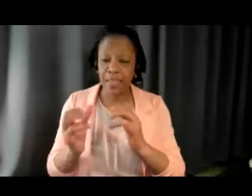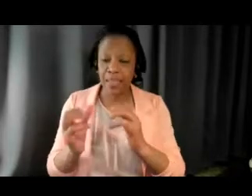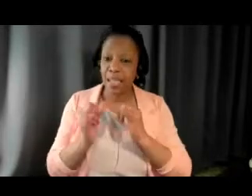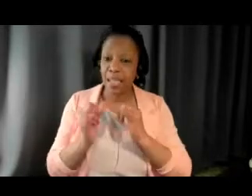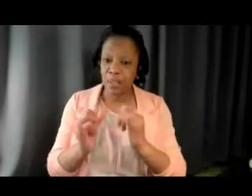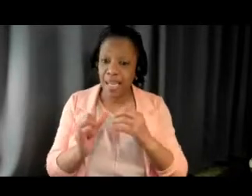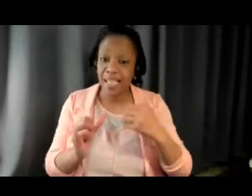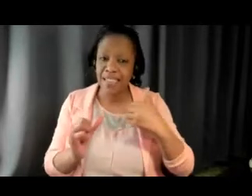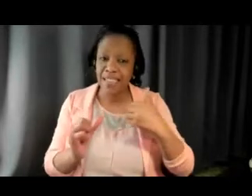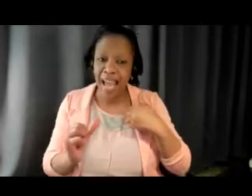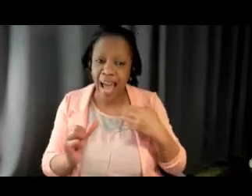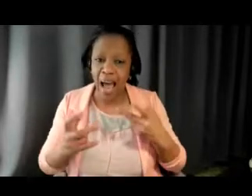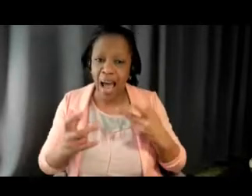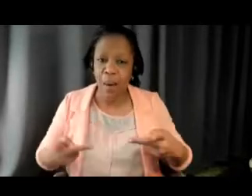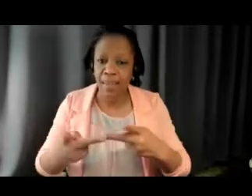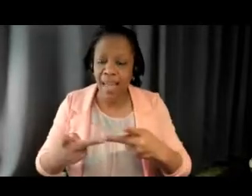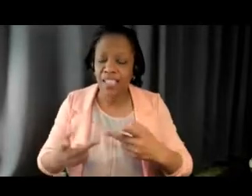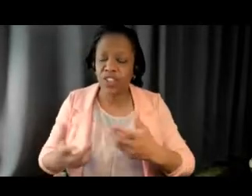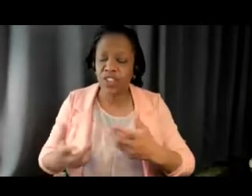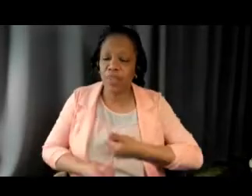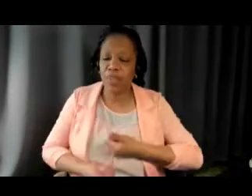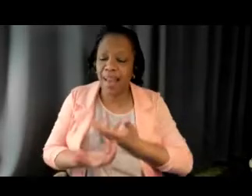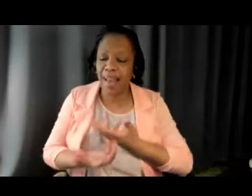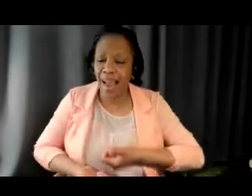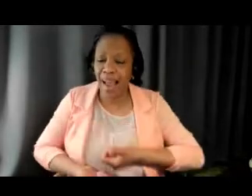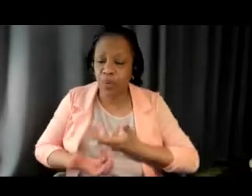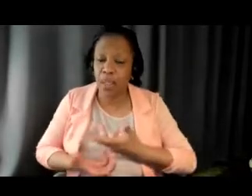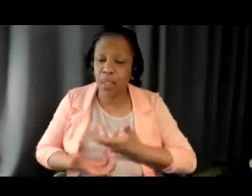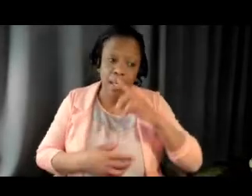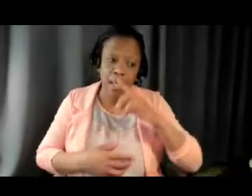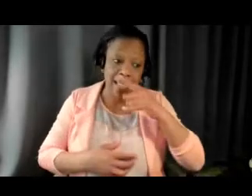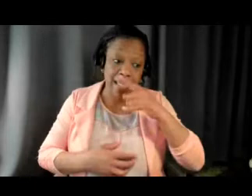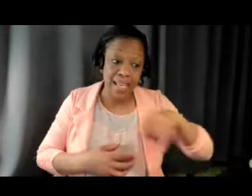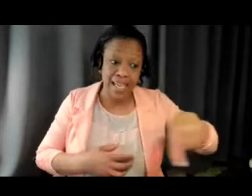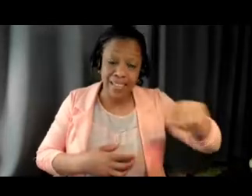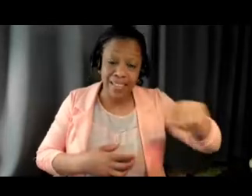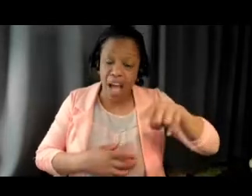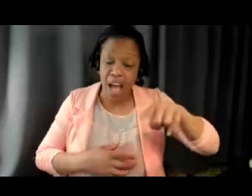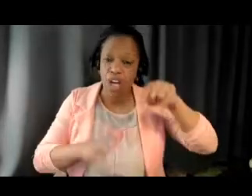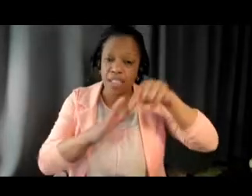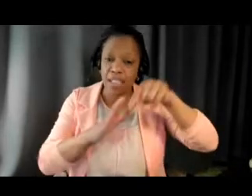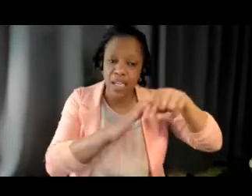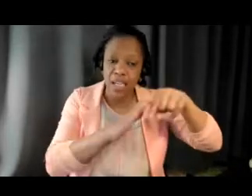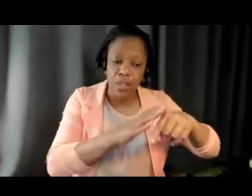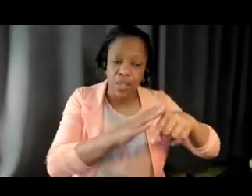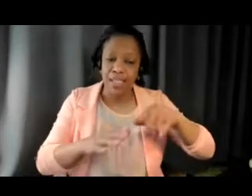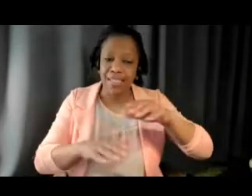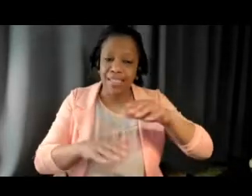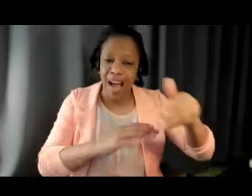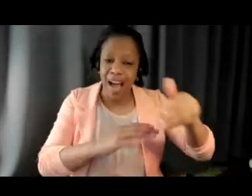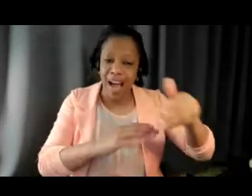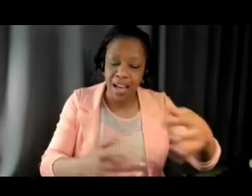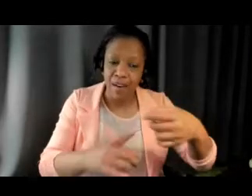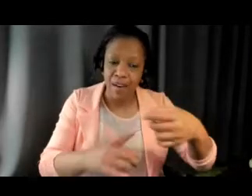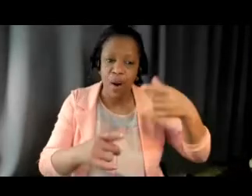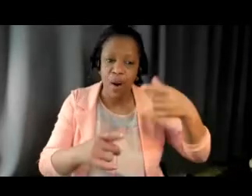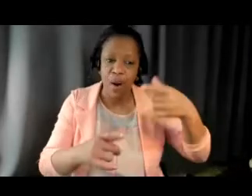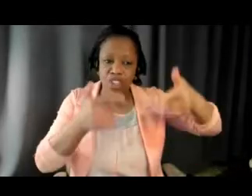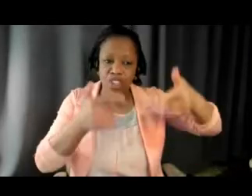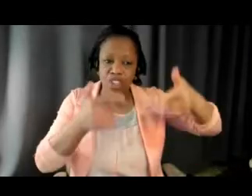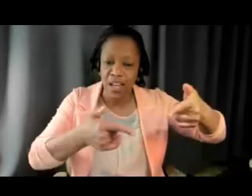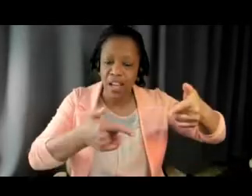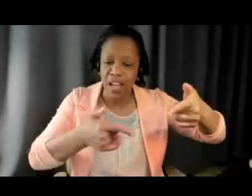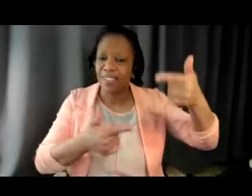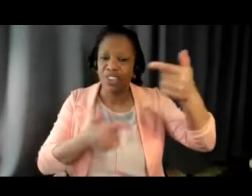let it out. Kids are being shot and hurt all day long. And it's free. To need to go to just ease their